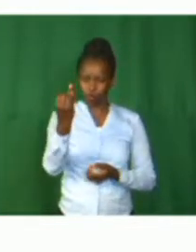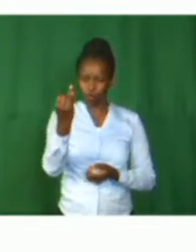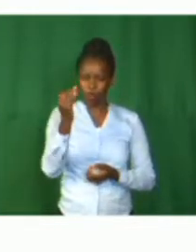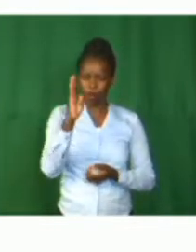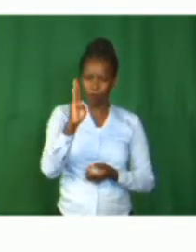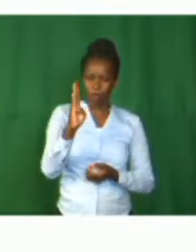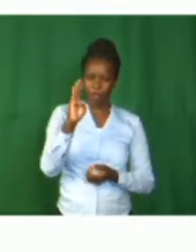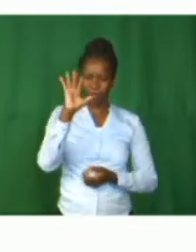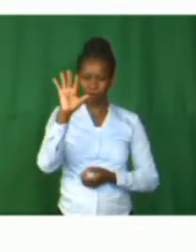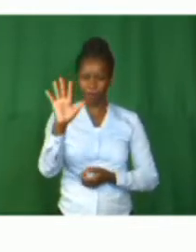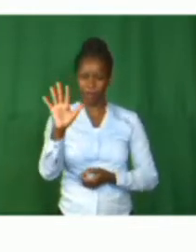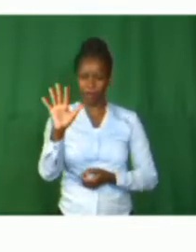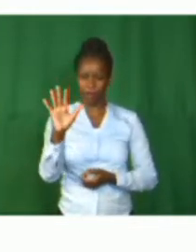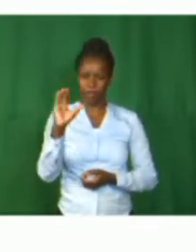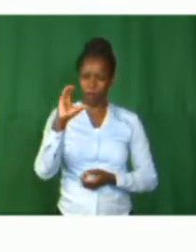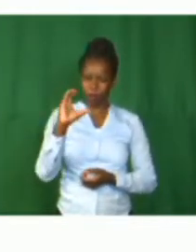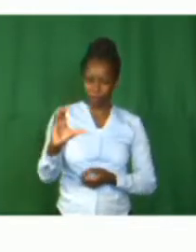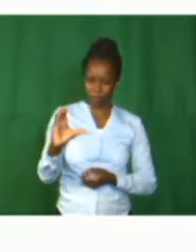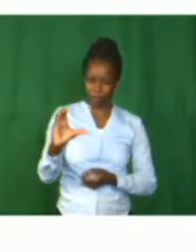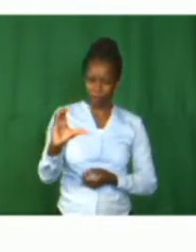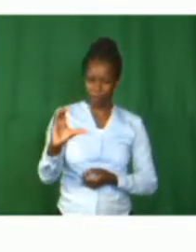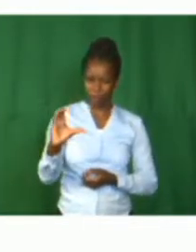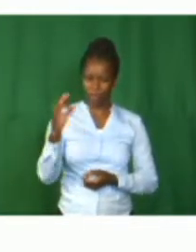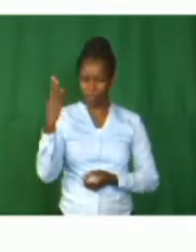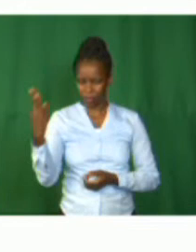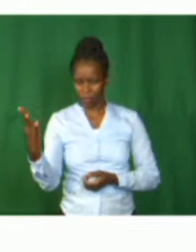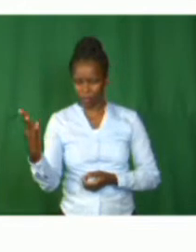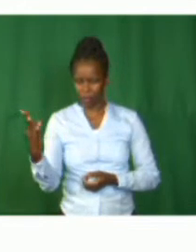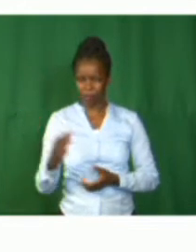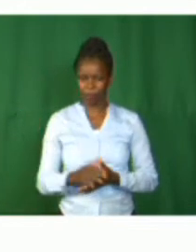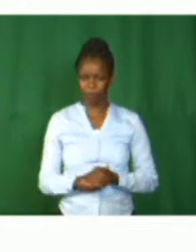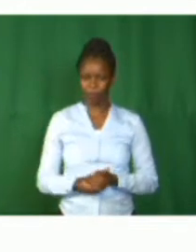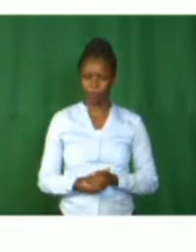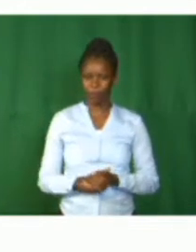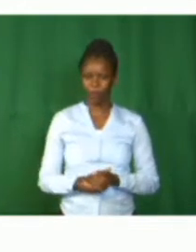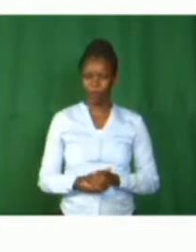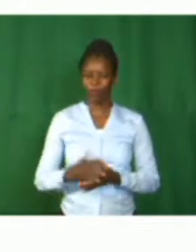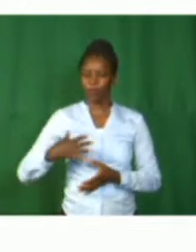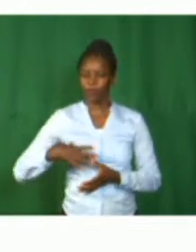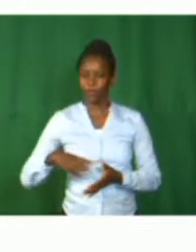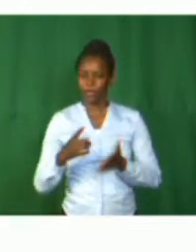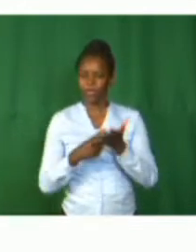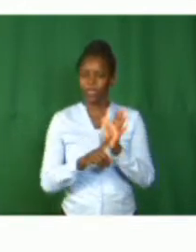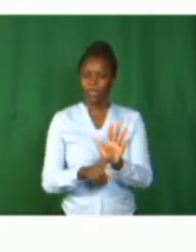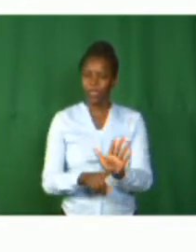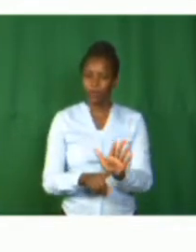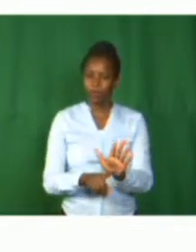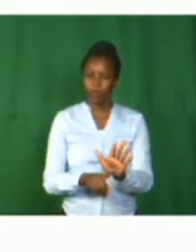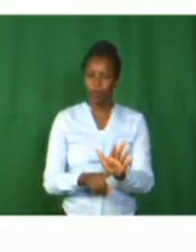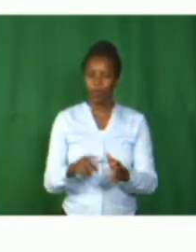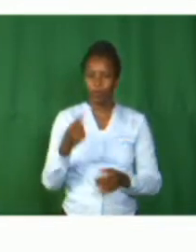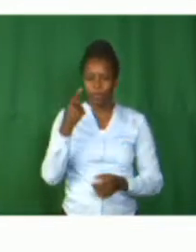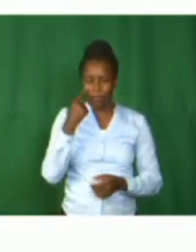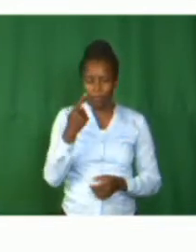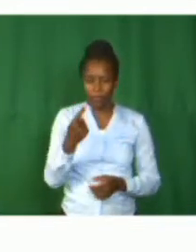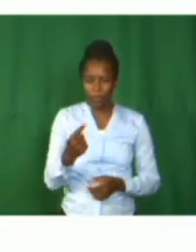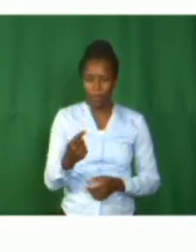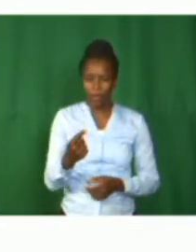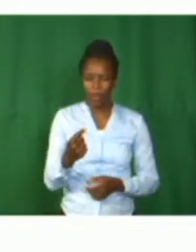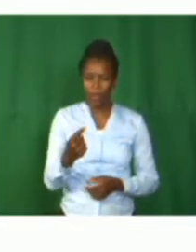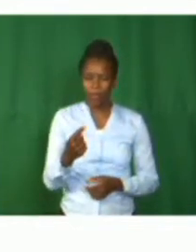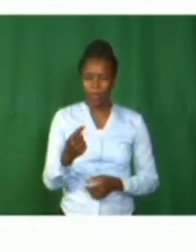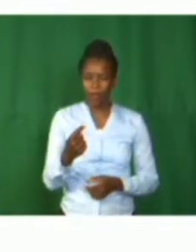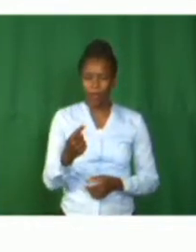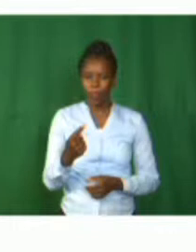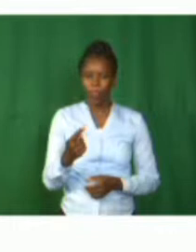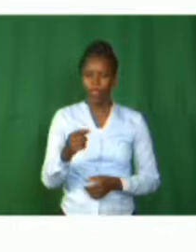is 5, and our C is 3. And then the next example, number 2, we can see here the